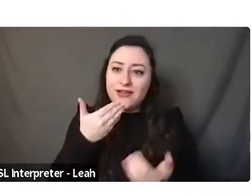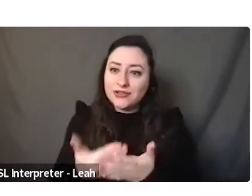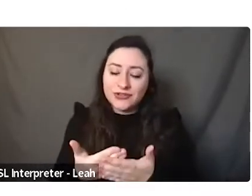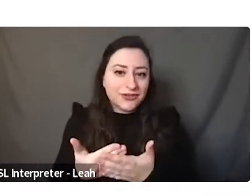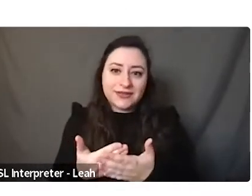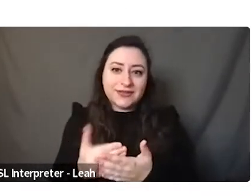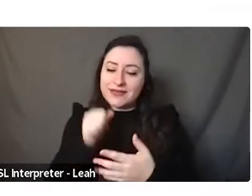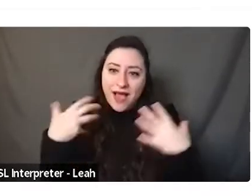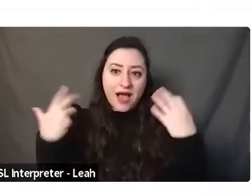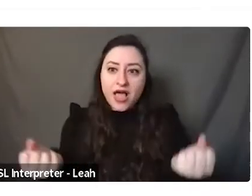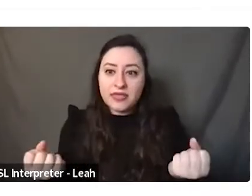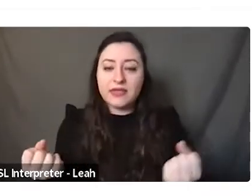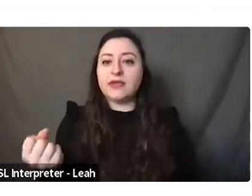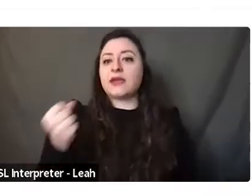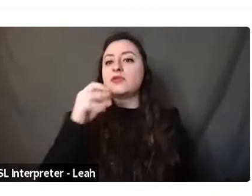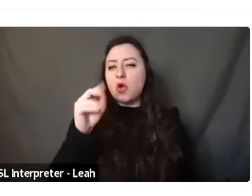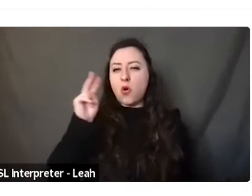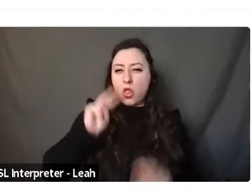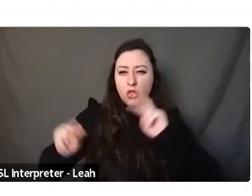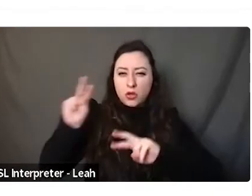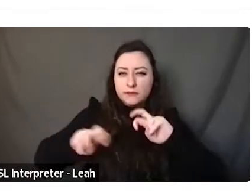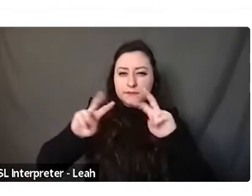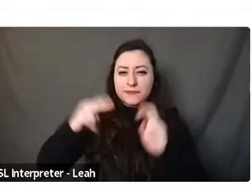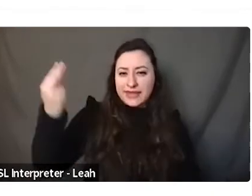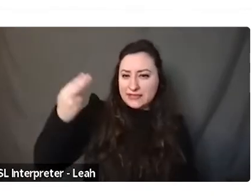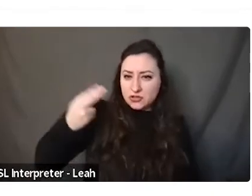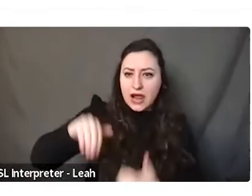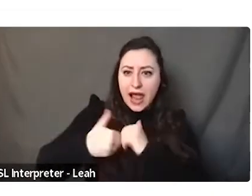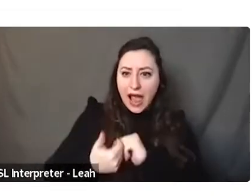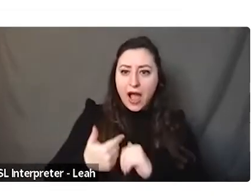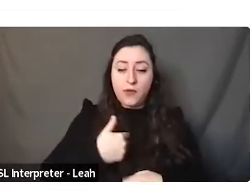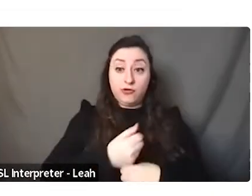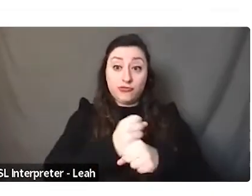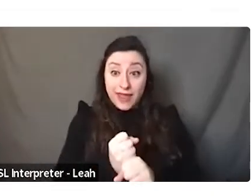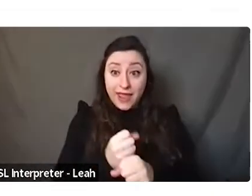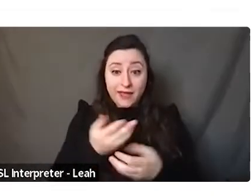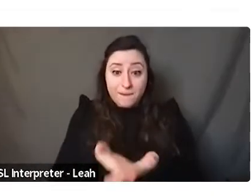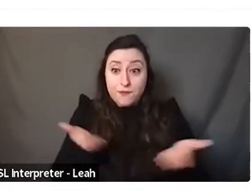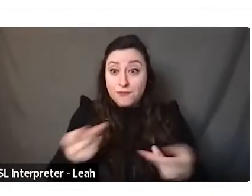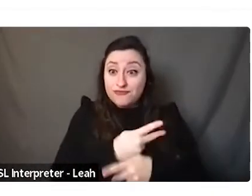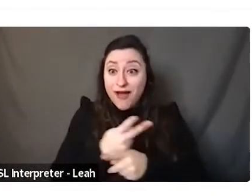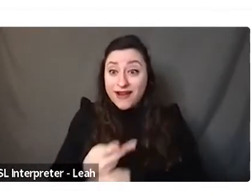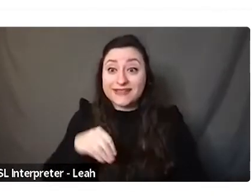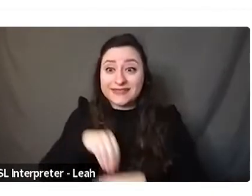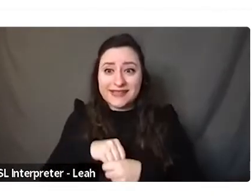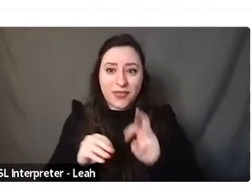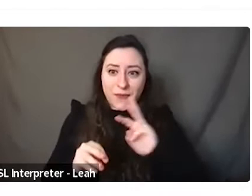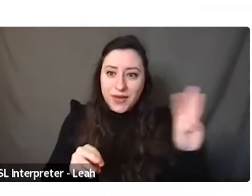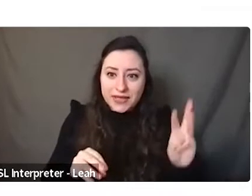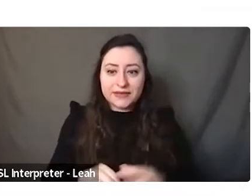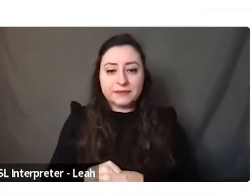sustainable for a while. So looking at the history of how we create our products in the West and where most of those resources come from, looking